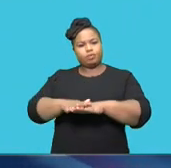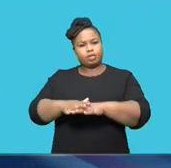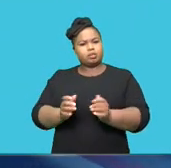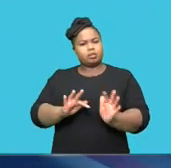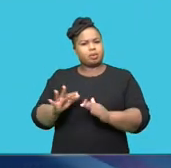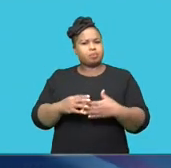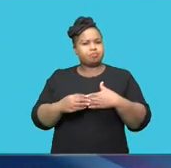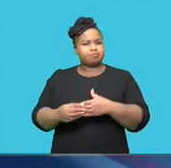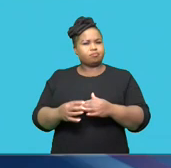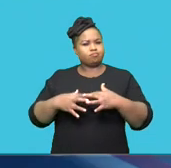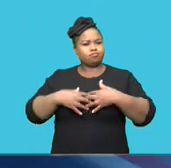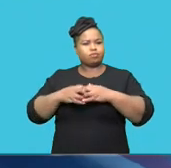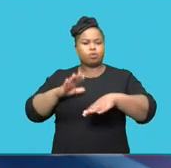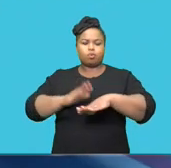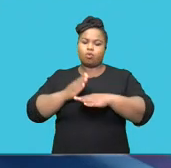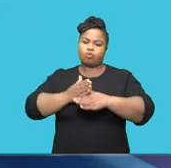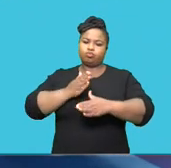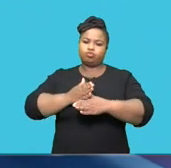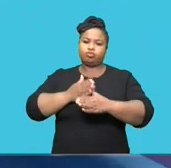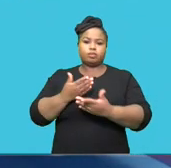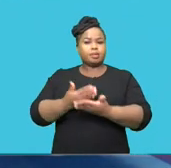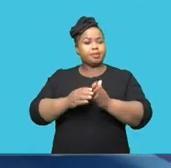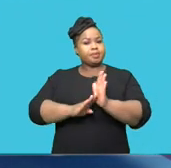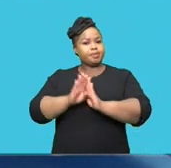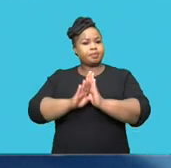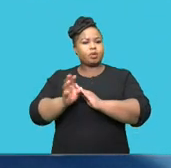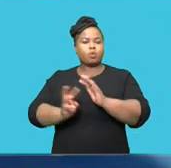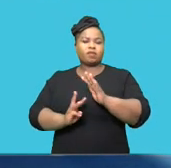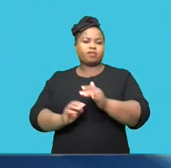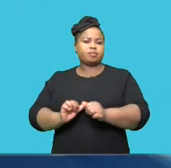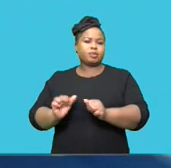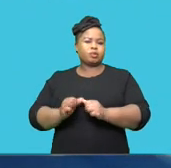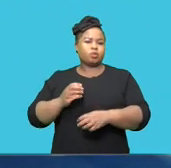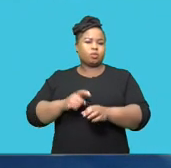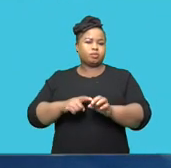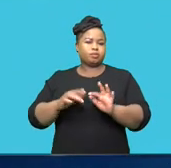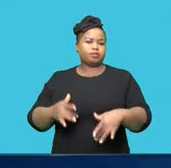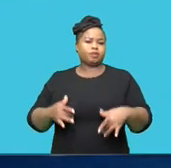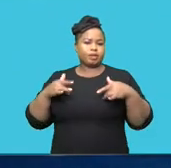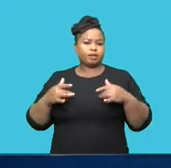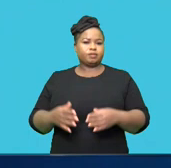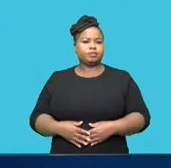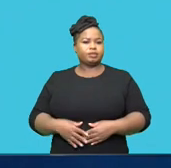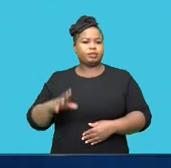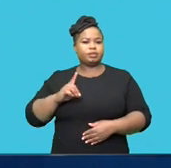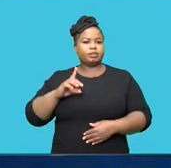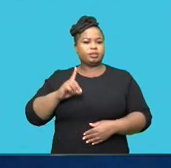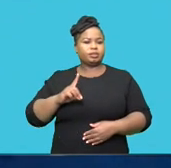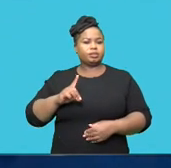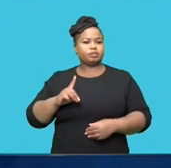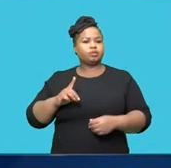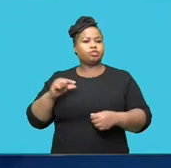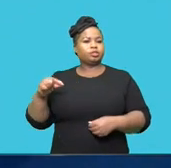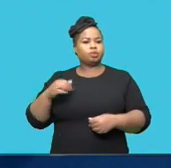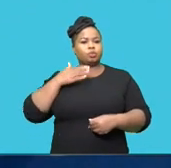will lead to the creation of more decent jobs, improved welfare and better quality of life. The Deputy Director of General